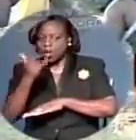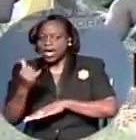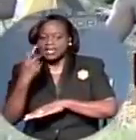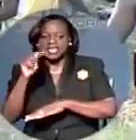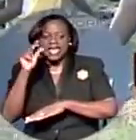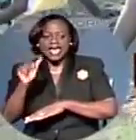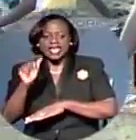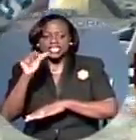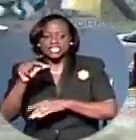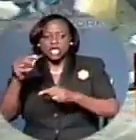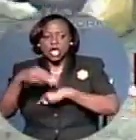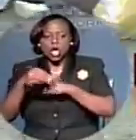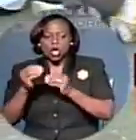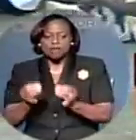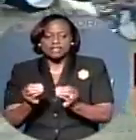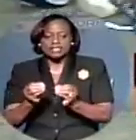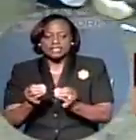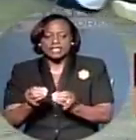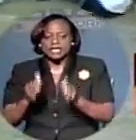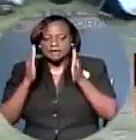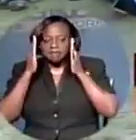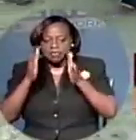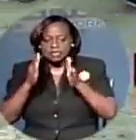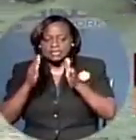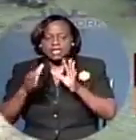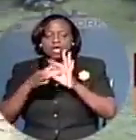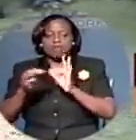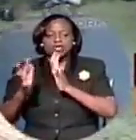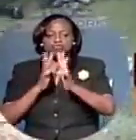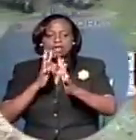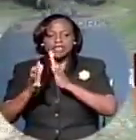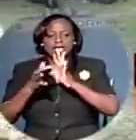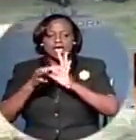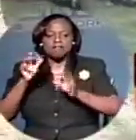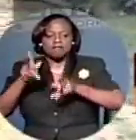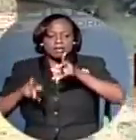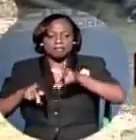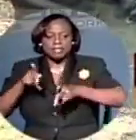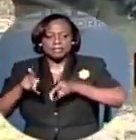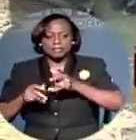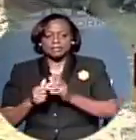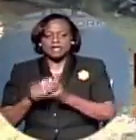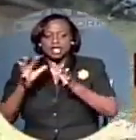General's office is focusing on the trafficking of persons. That story is still to come.